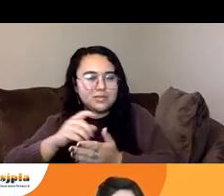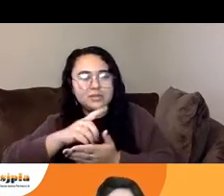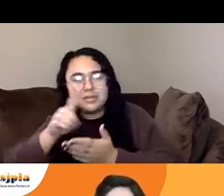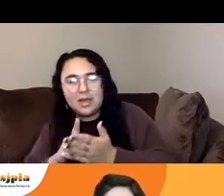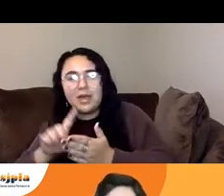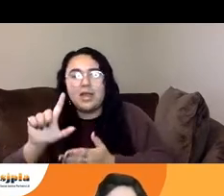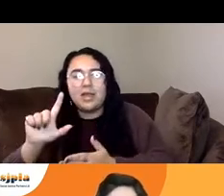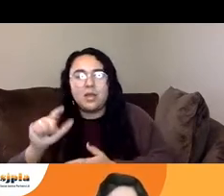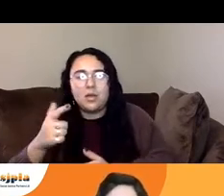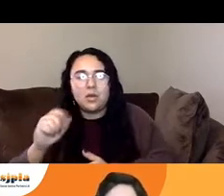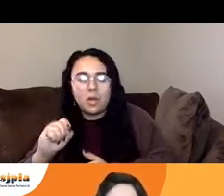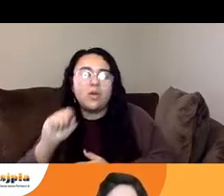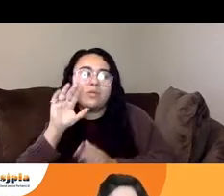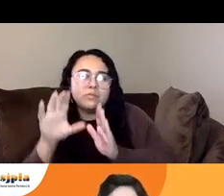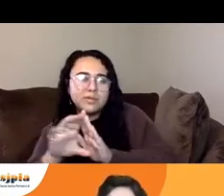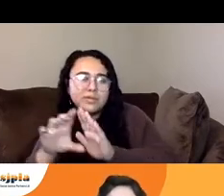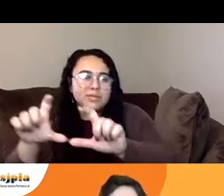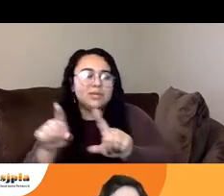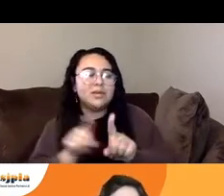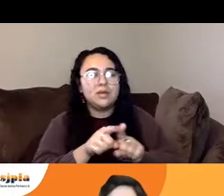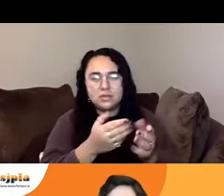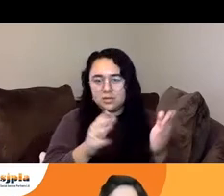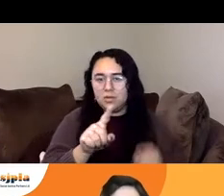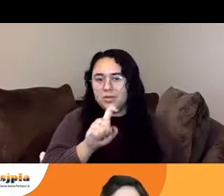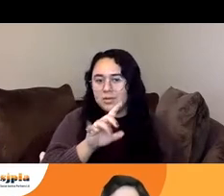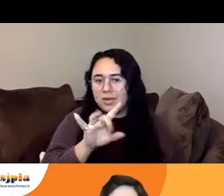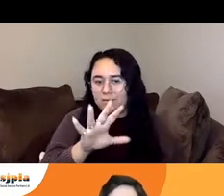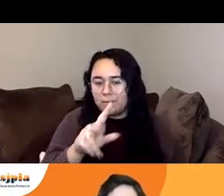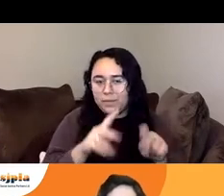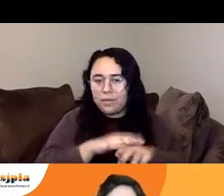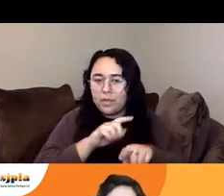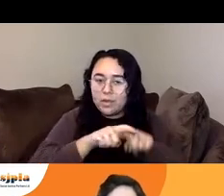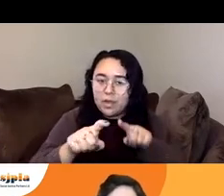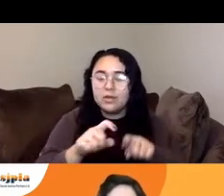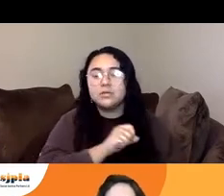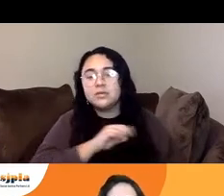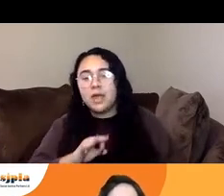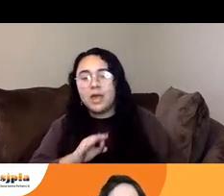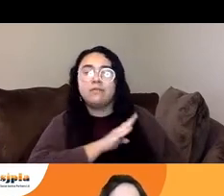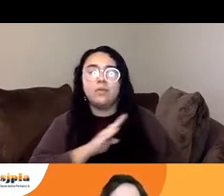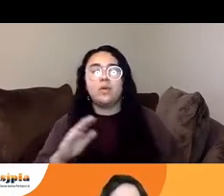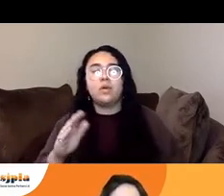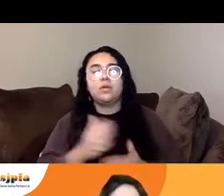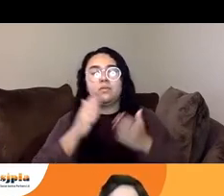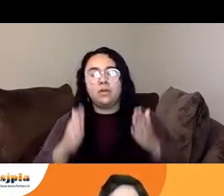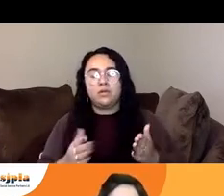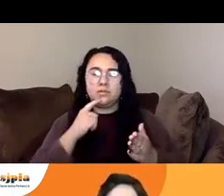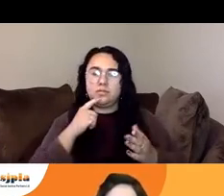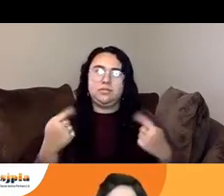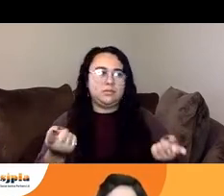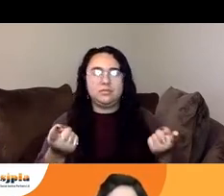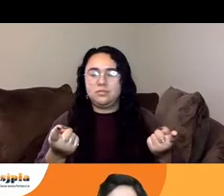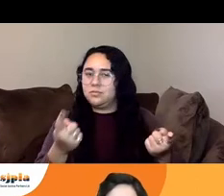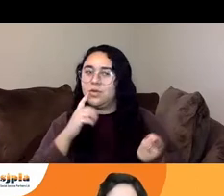the 185 folks on this call today, our staff, our board, our partners, this has been a